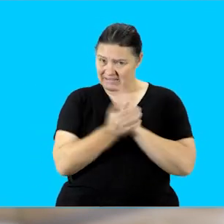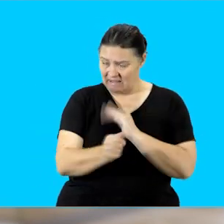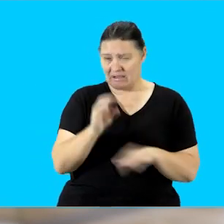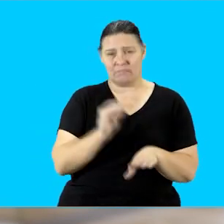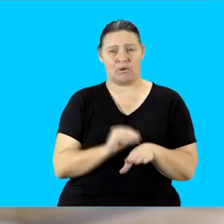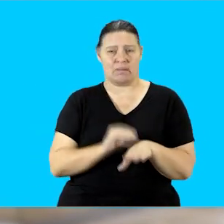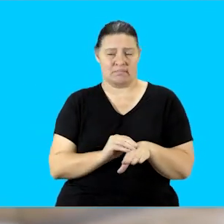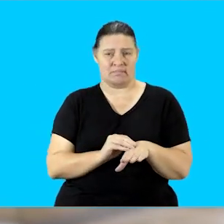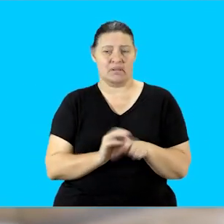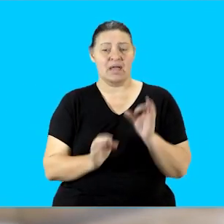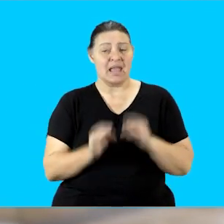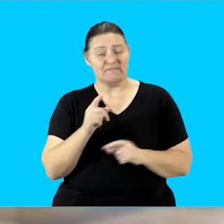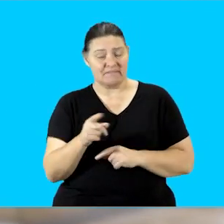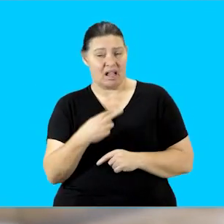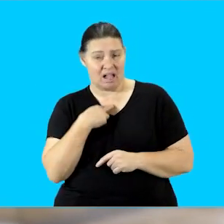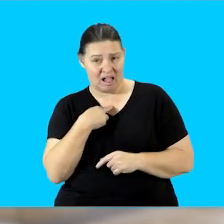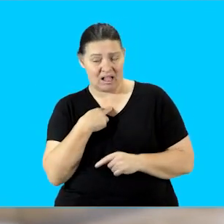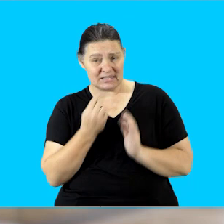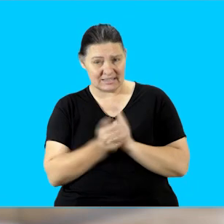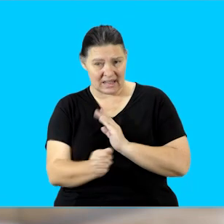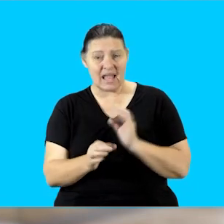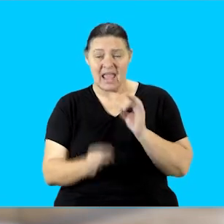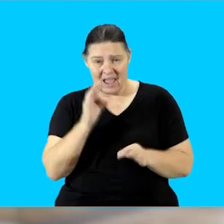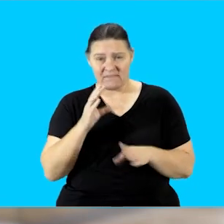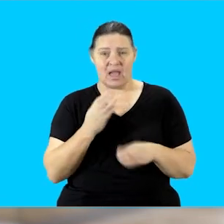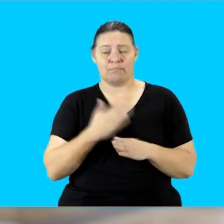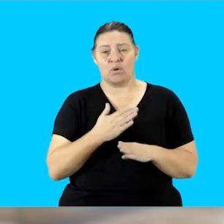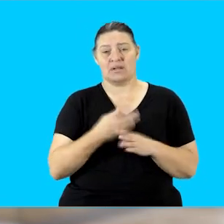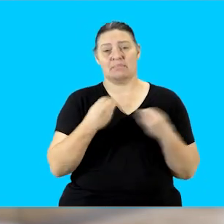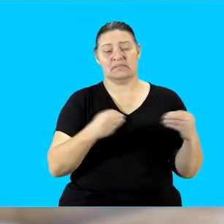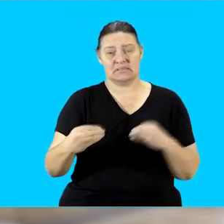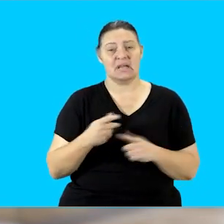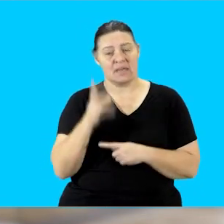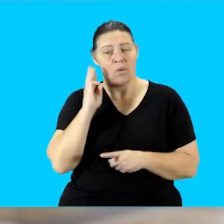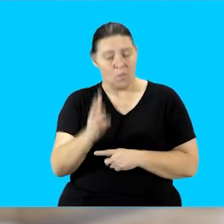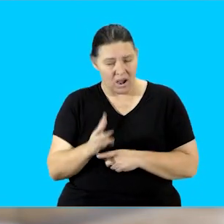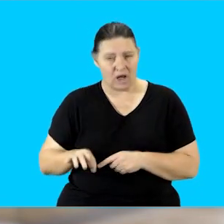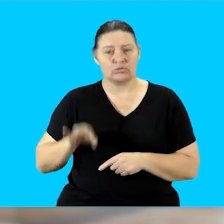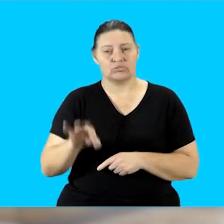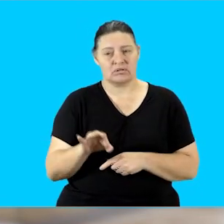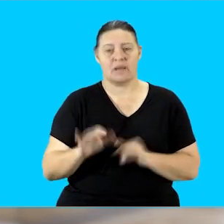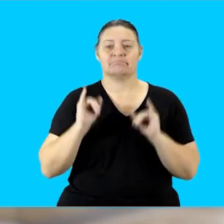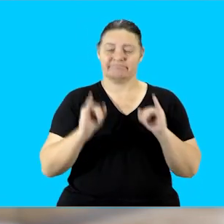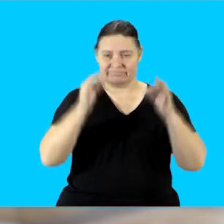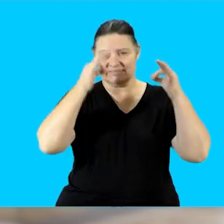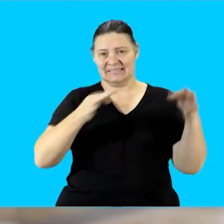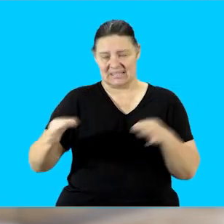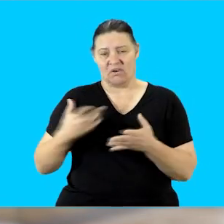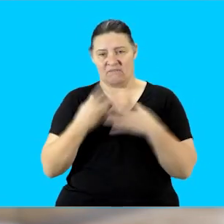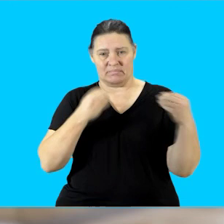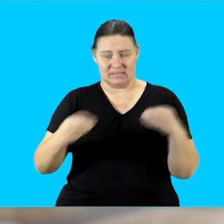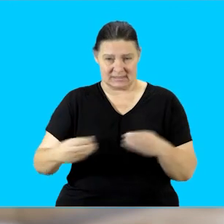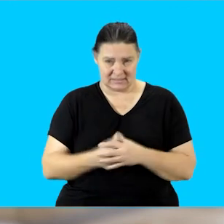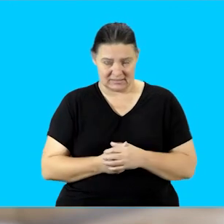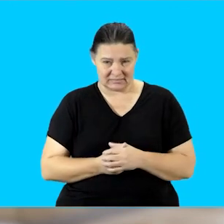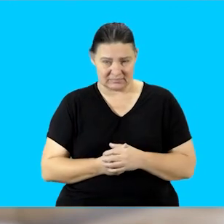a problem because even those employees who lack skills, if they are employed in the business, they are going to contribute to bad